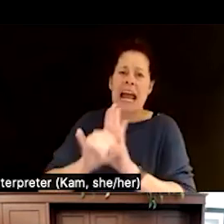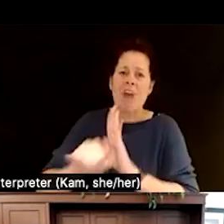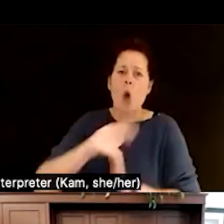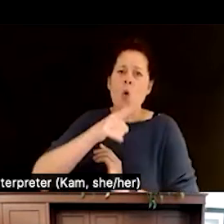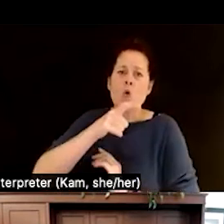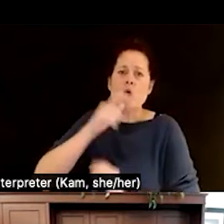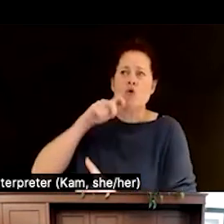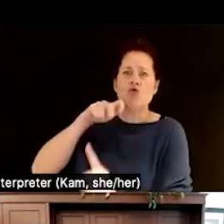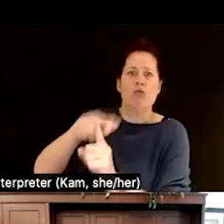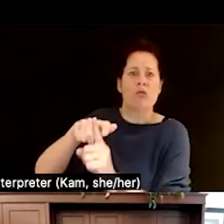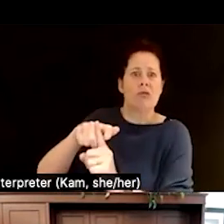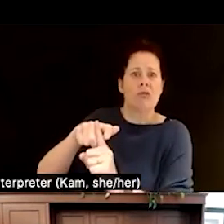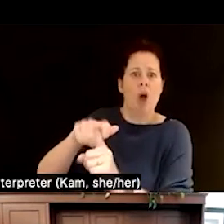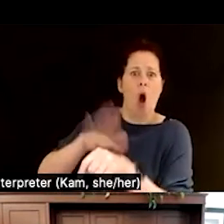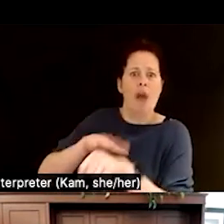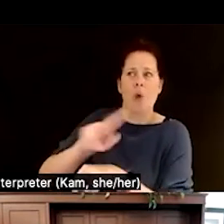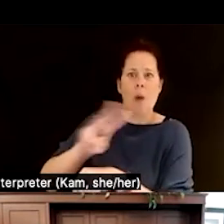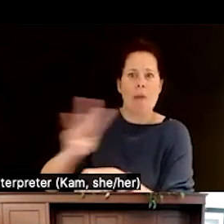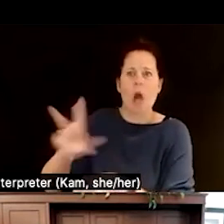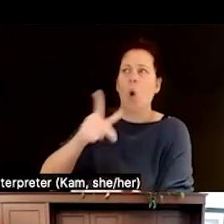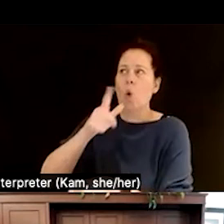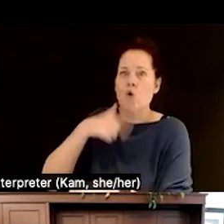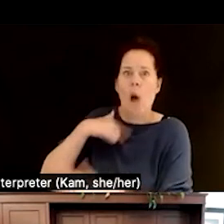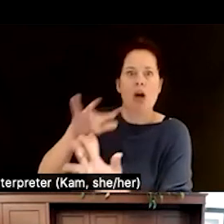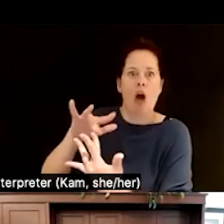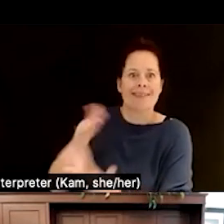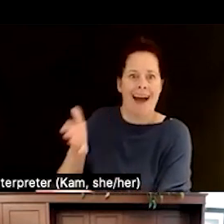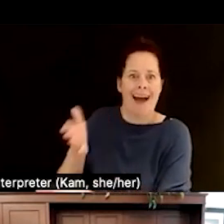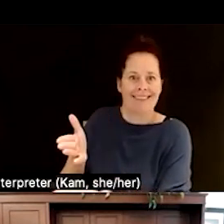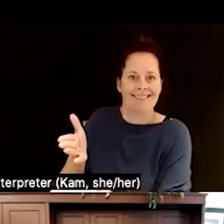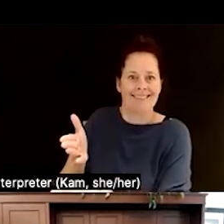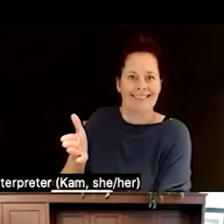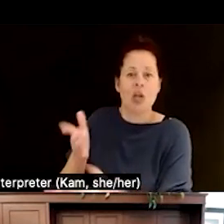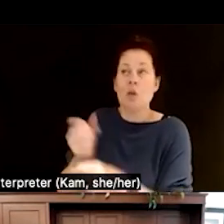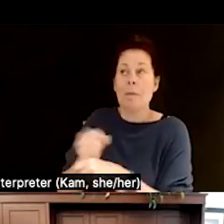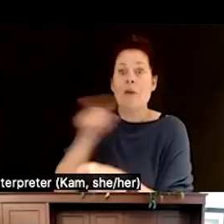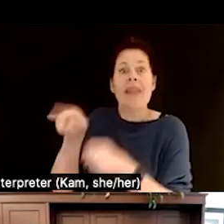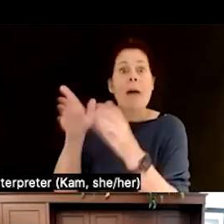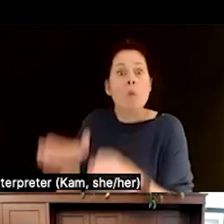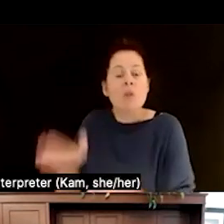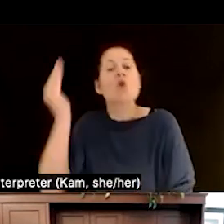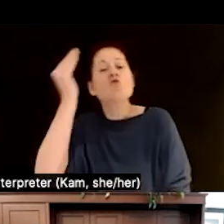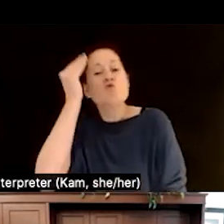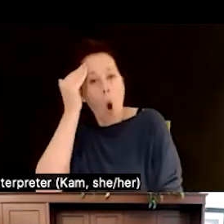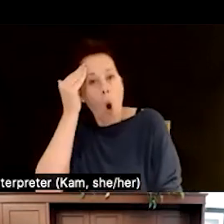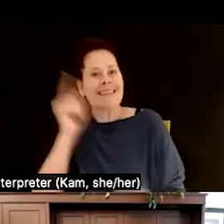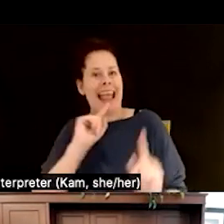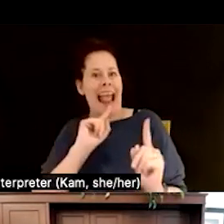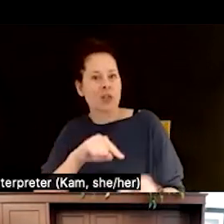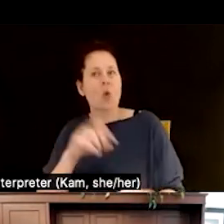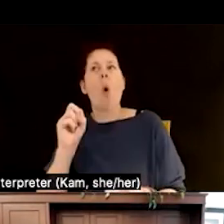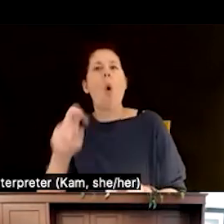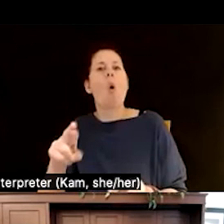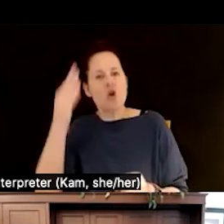those questions, and really make sure that whoever you have in place knows the answer or knows where